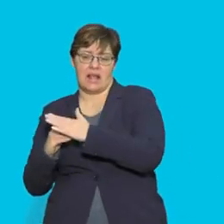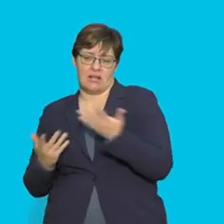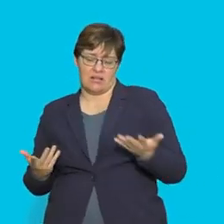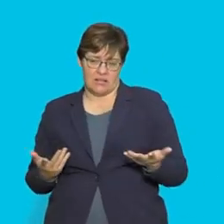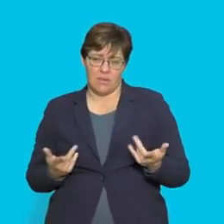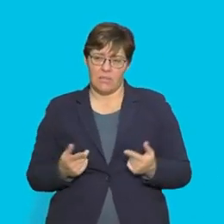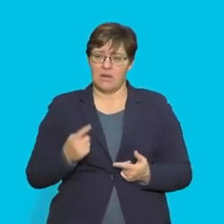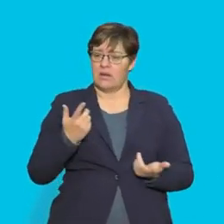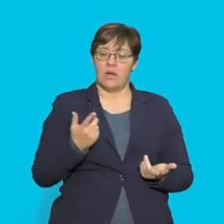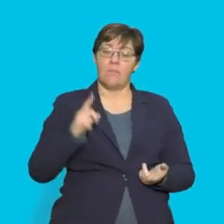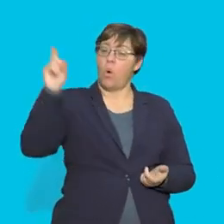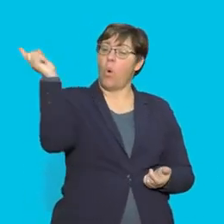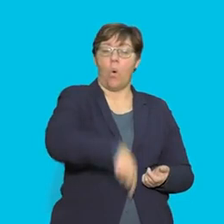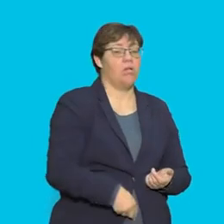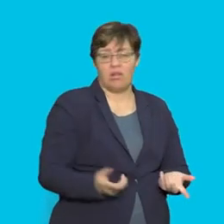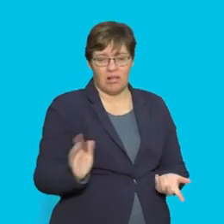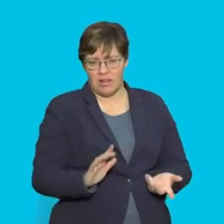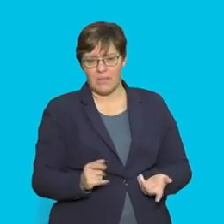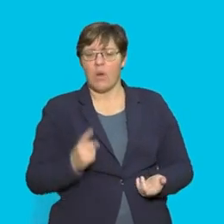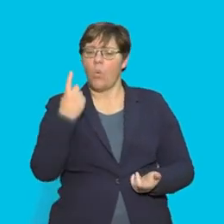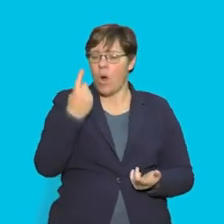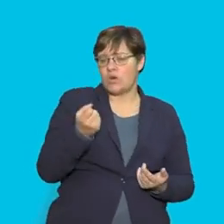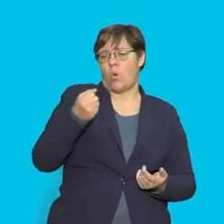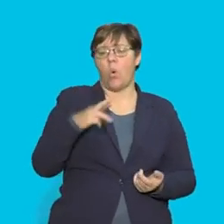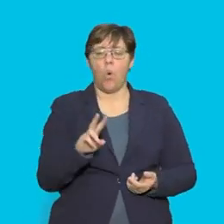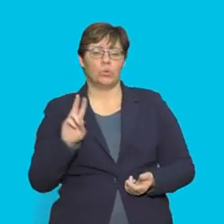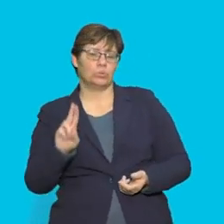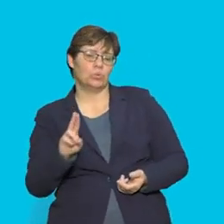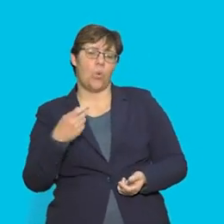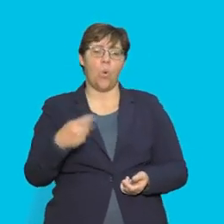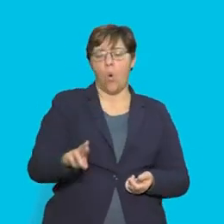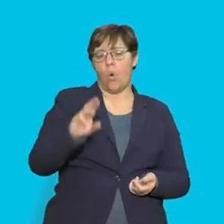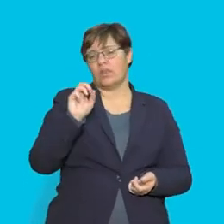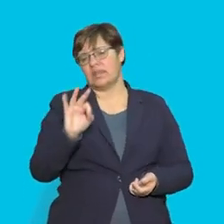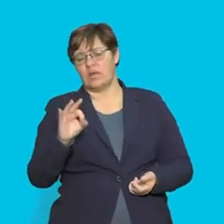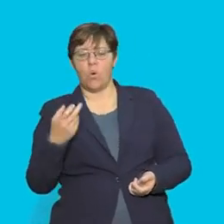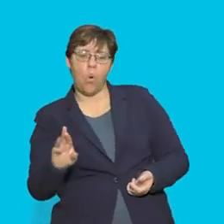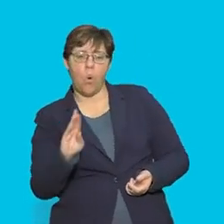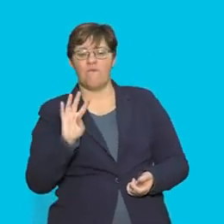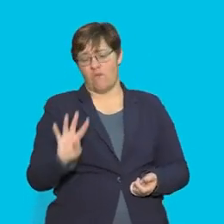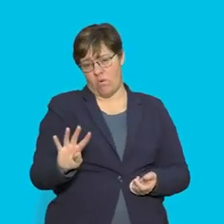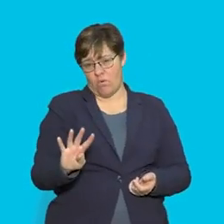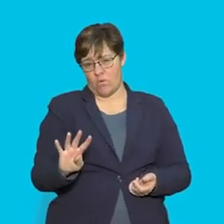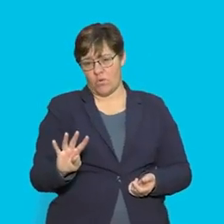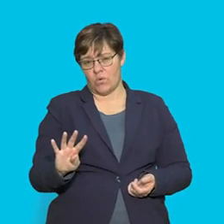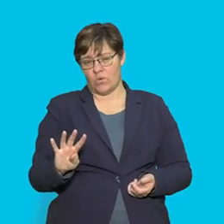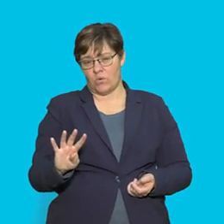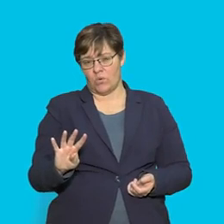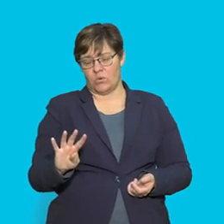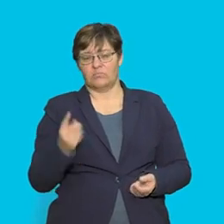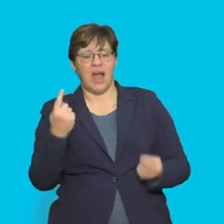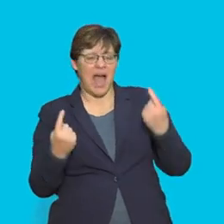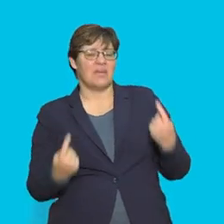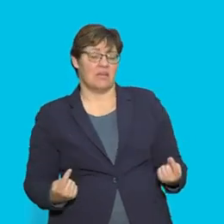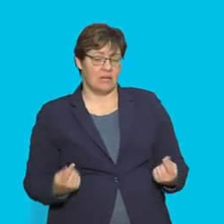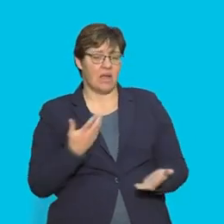use this one as the third option. Not that I'm using all of them. And then the last one will be side, angle, side, which